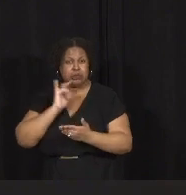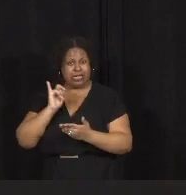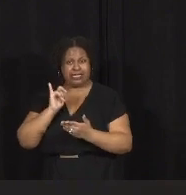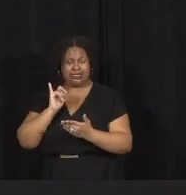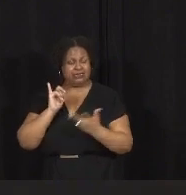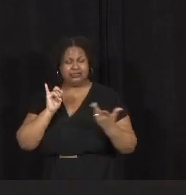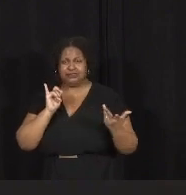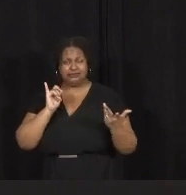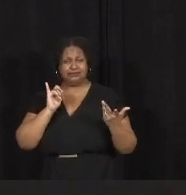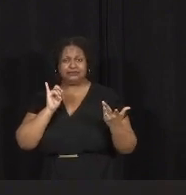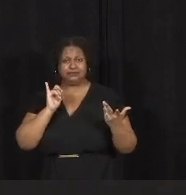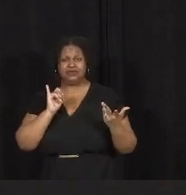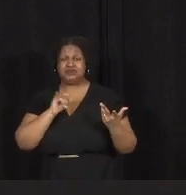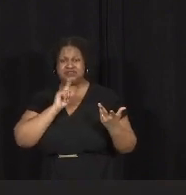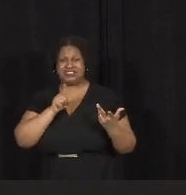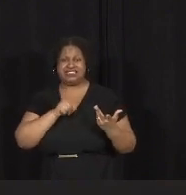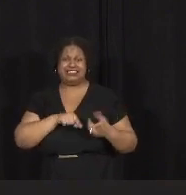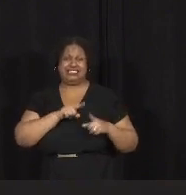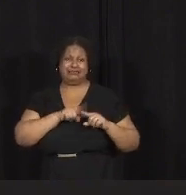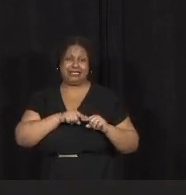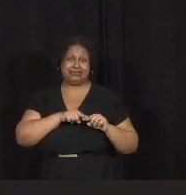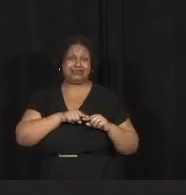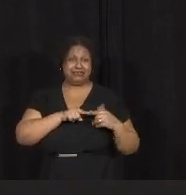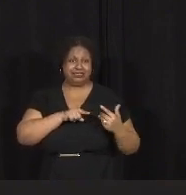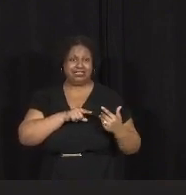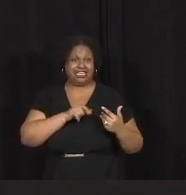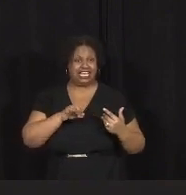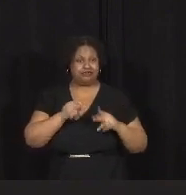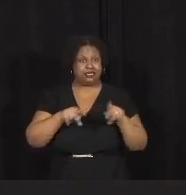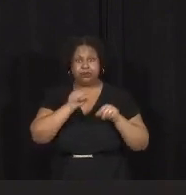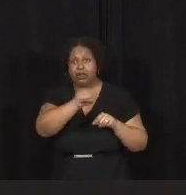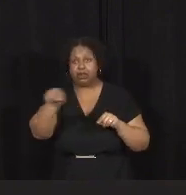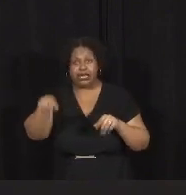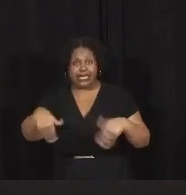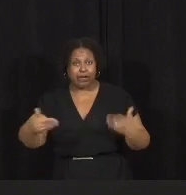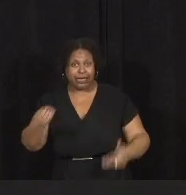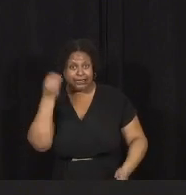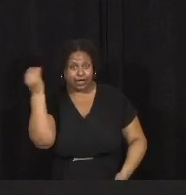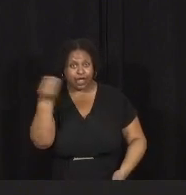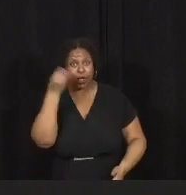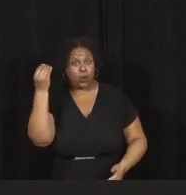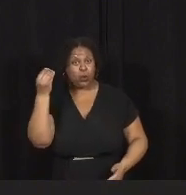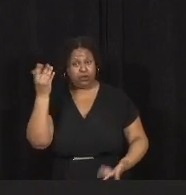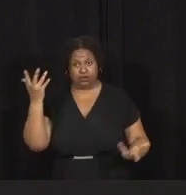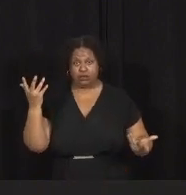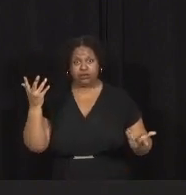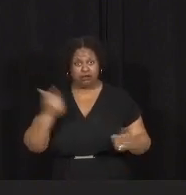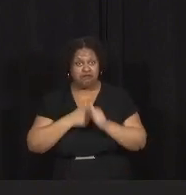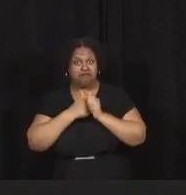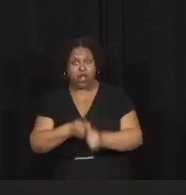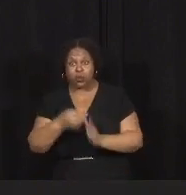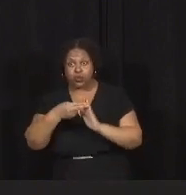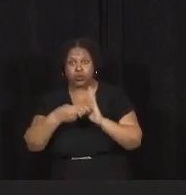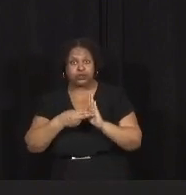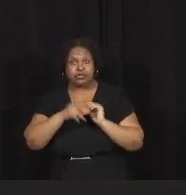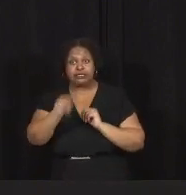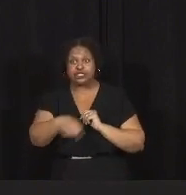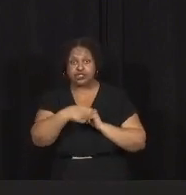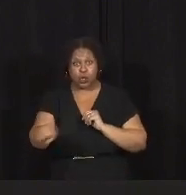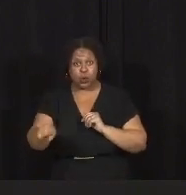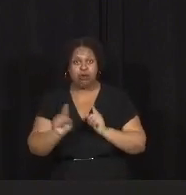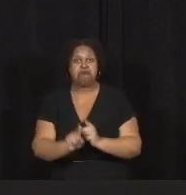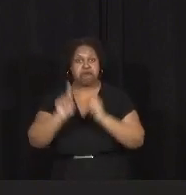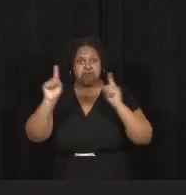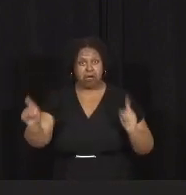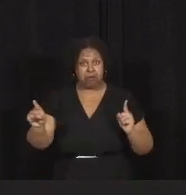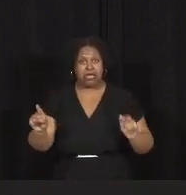comes down to how well did we do as citizens to adhere to the social distancing. We have that power, and we have to